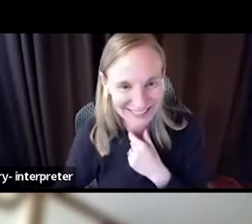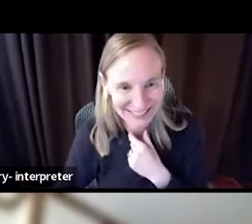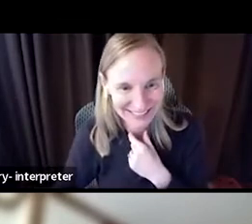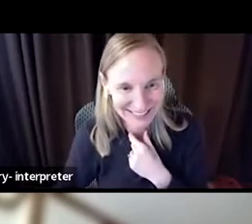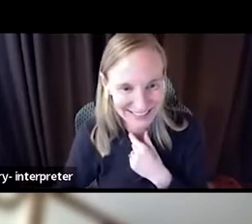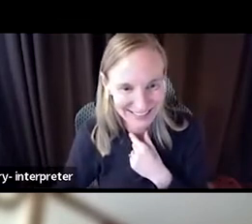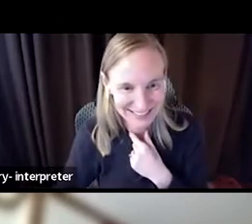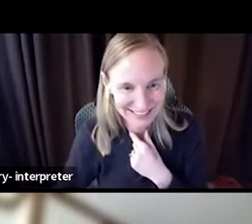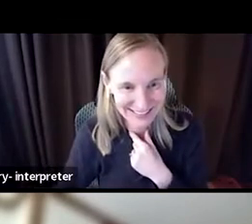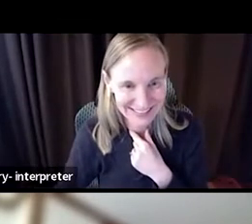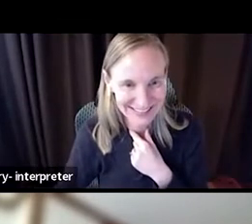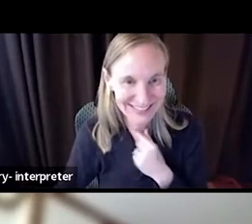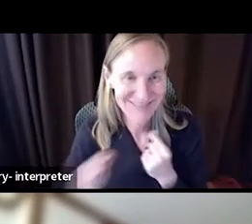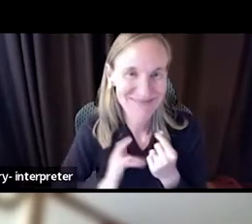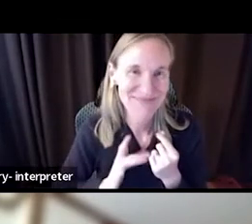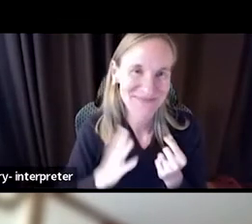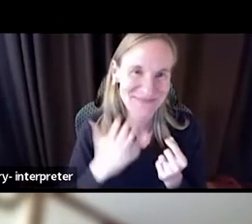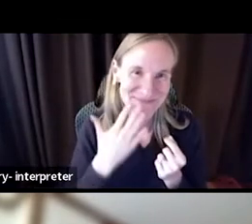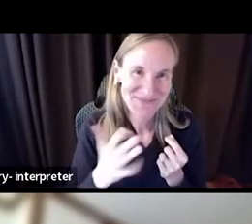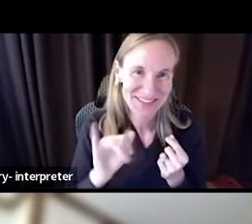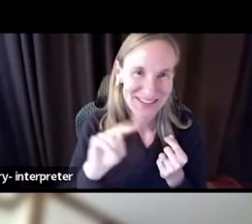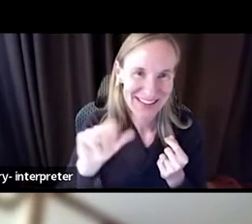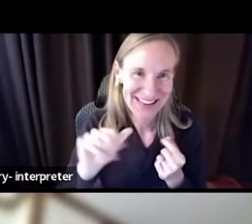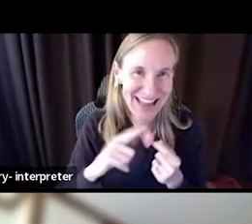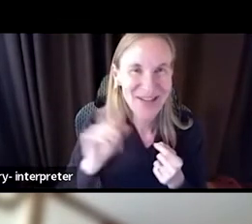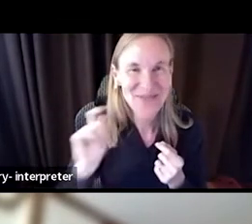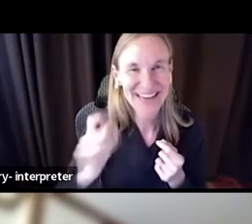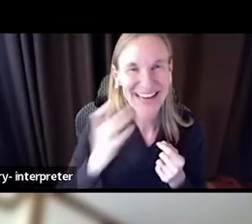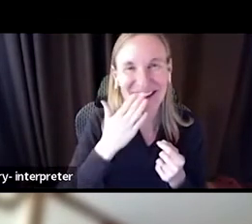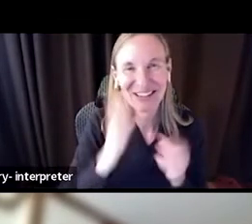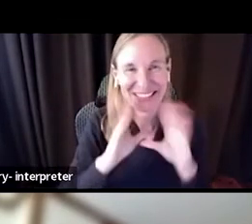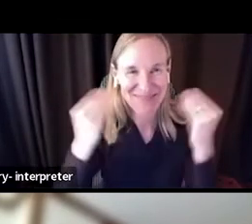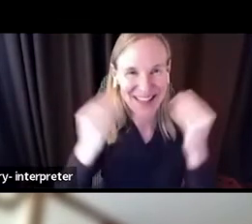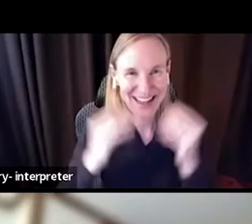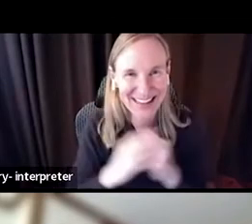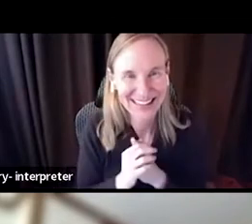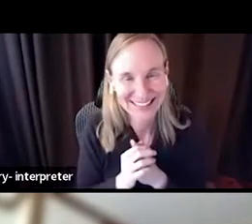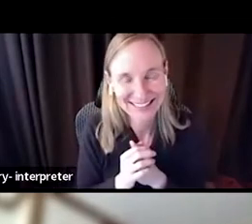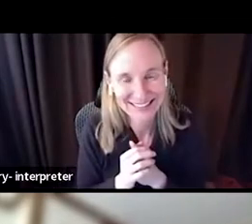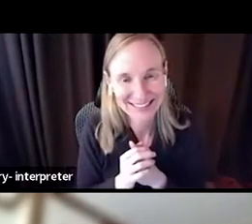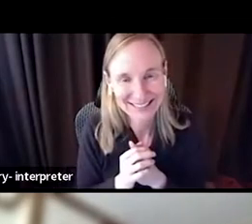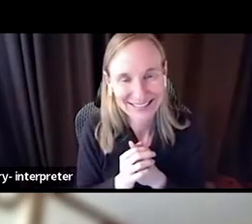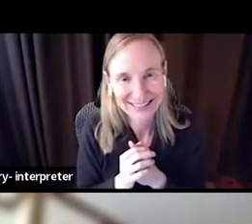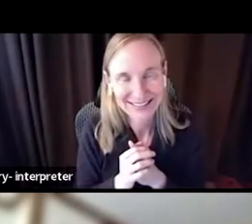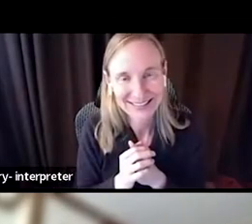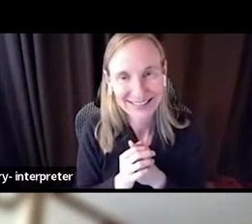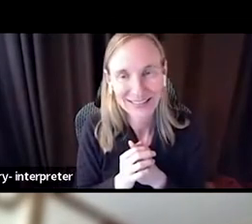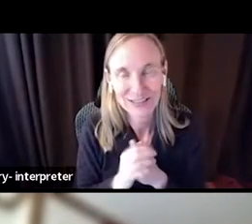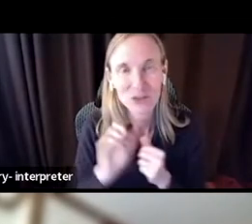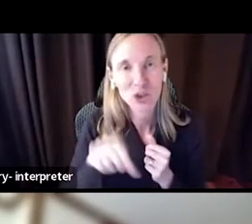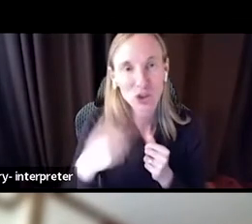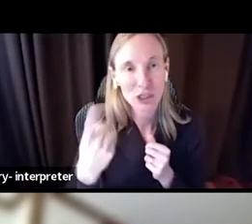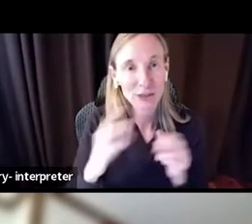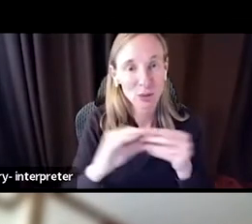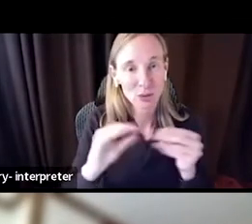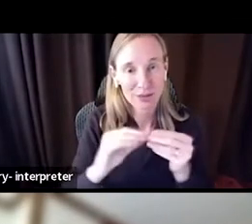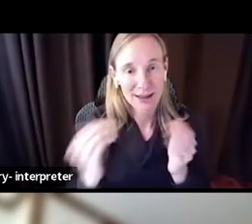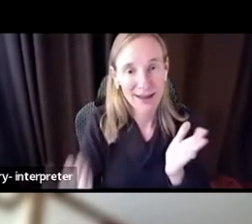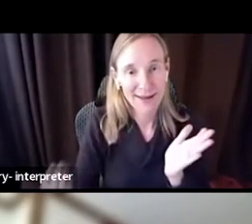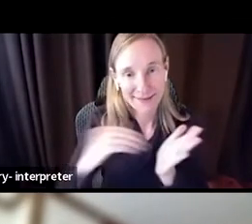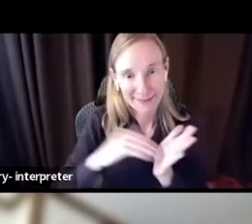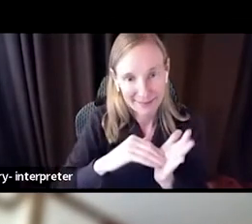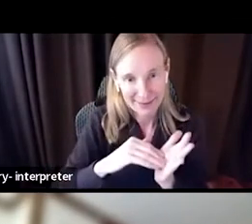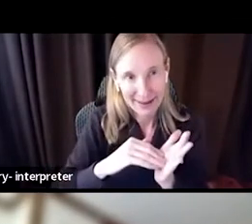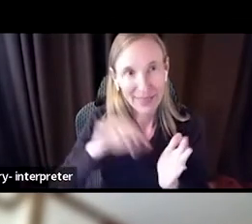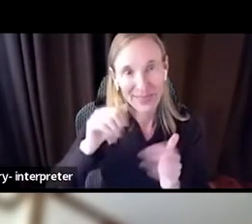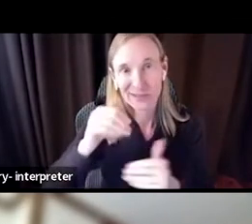Ina. Thank you. Actually, we all need a good smile. Just to say that the